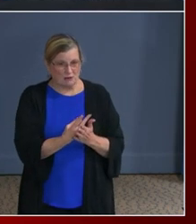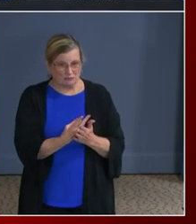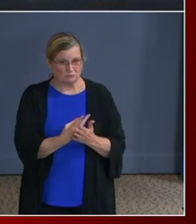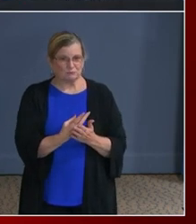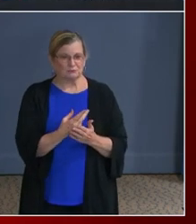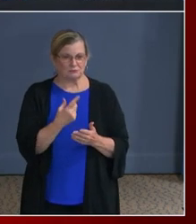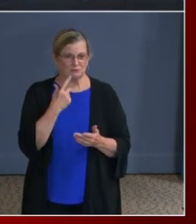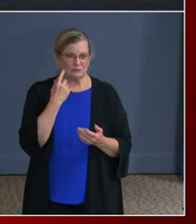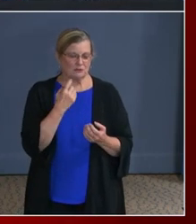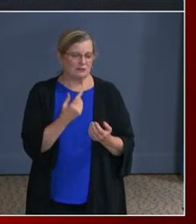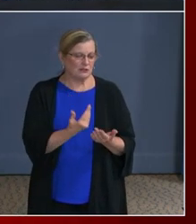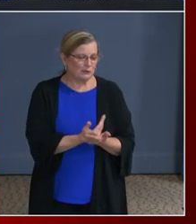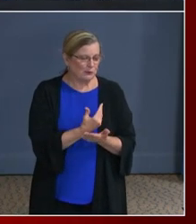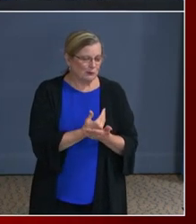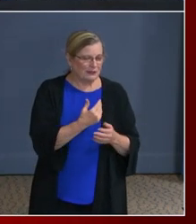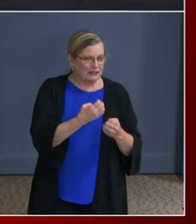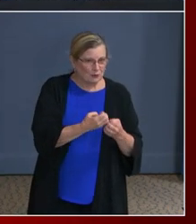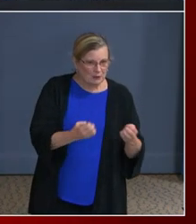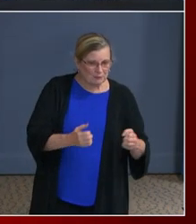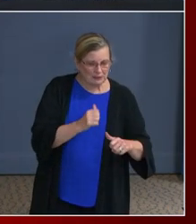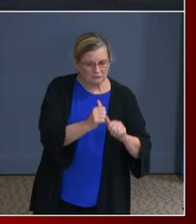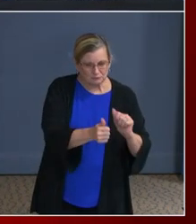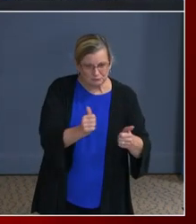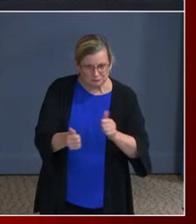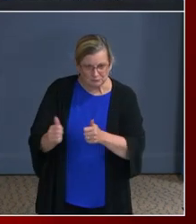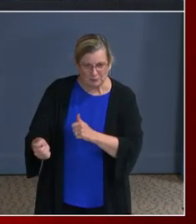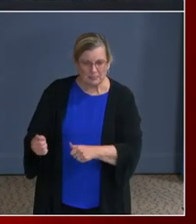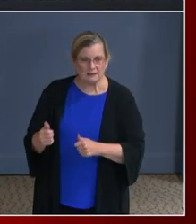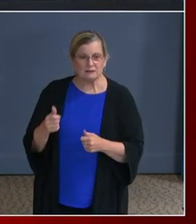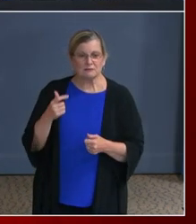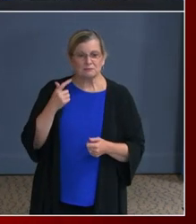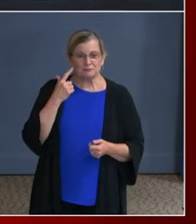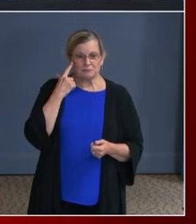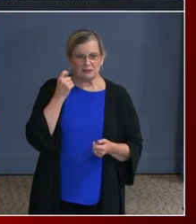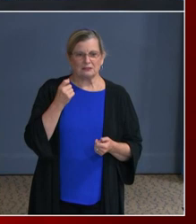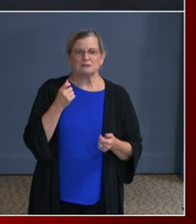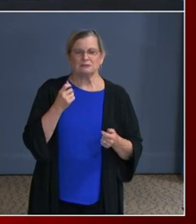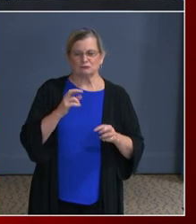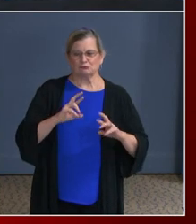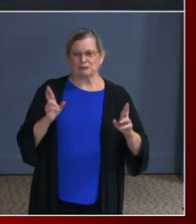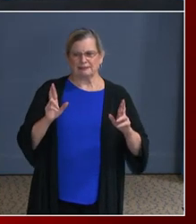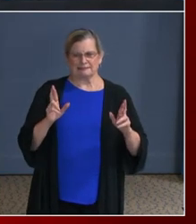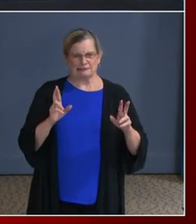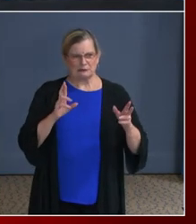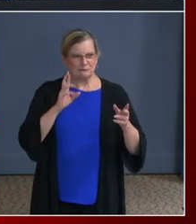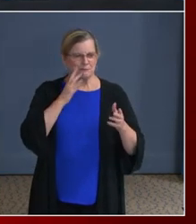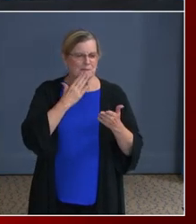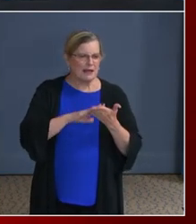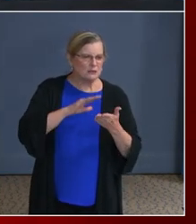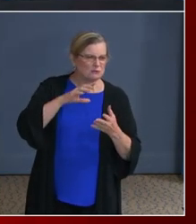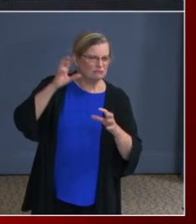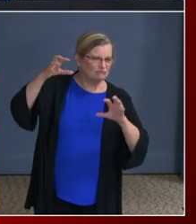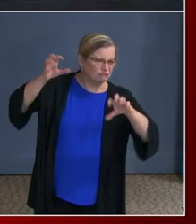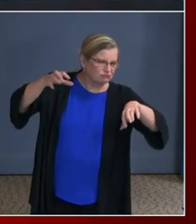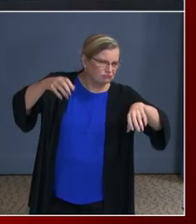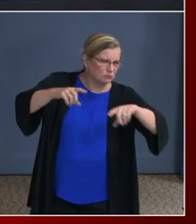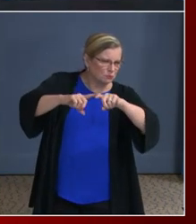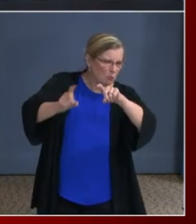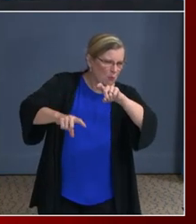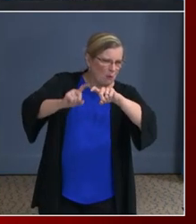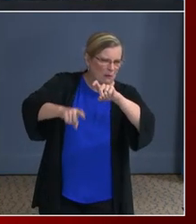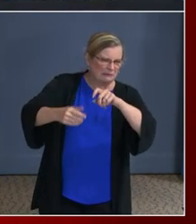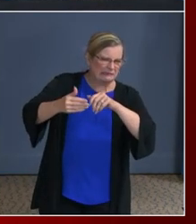anticipation of the tropical storm. And tomorrow, those sites will go back to their